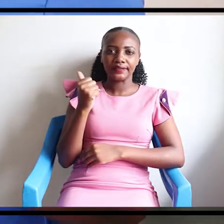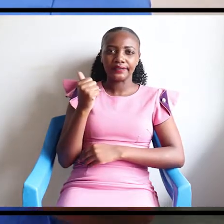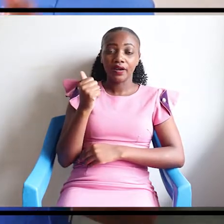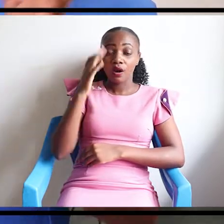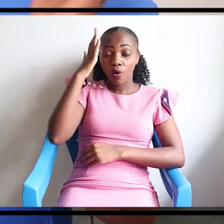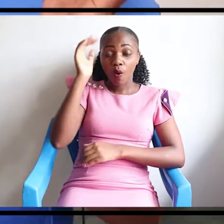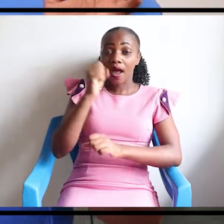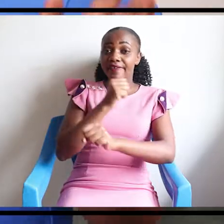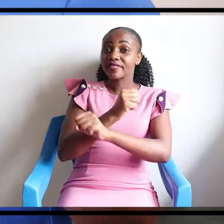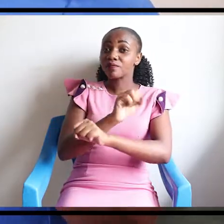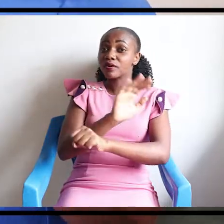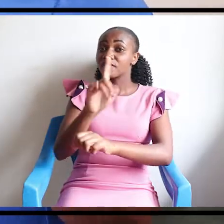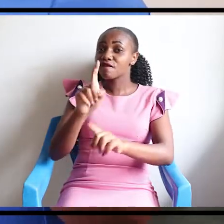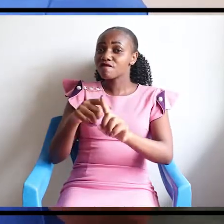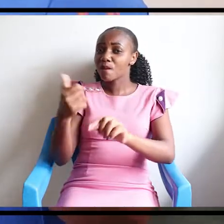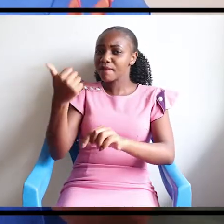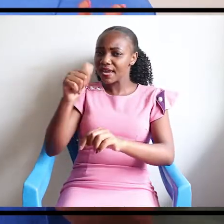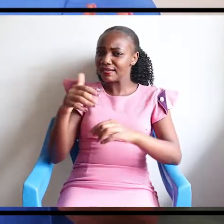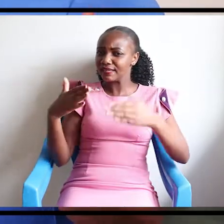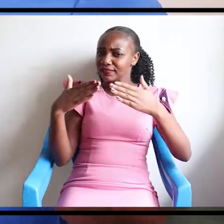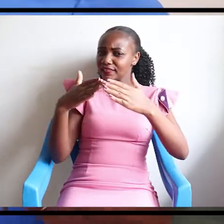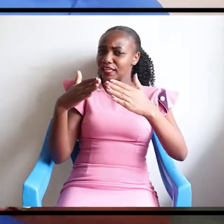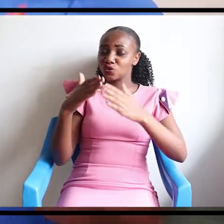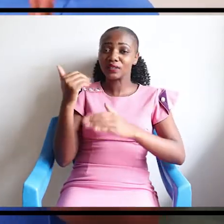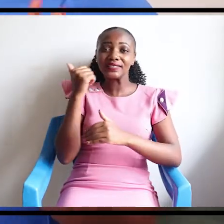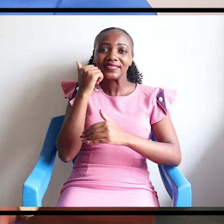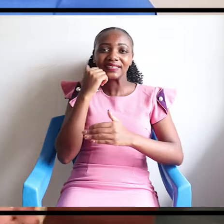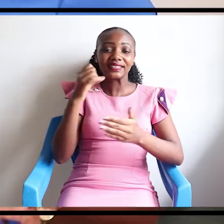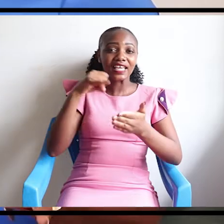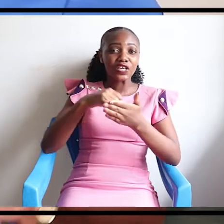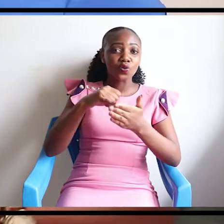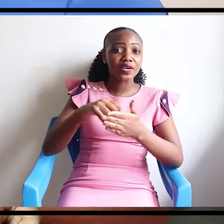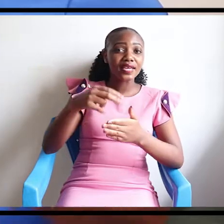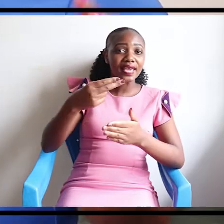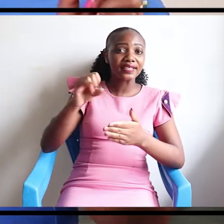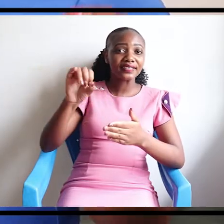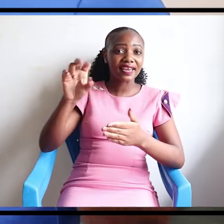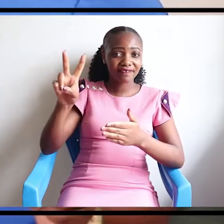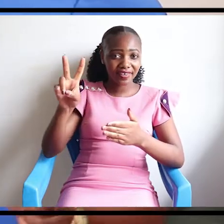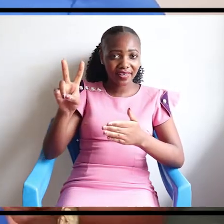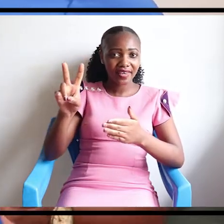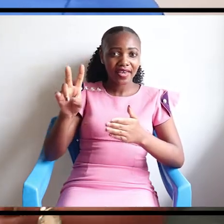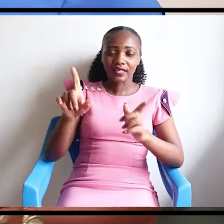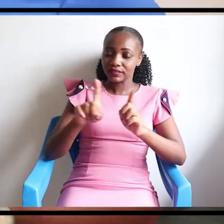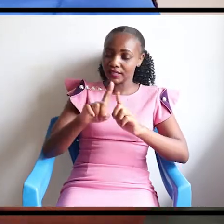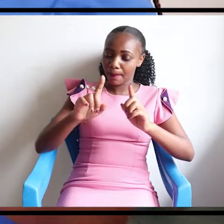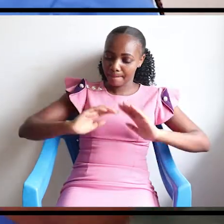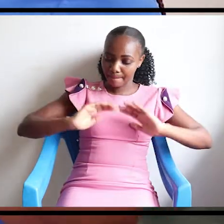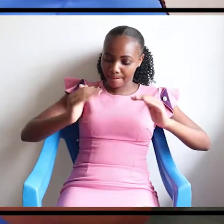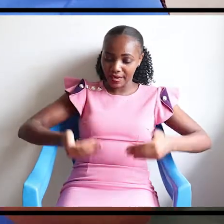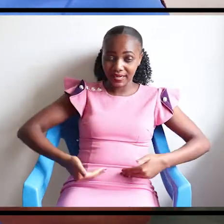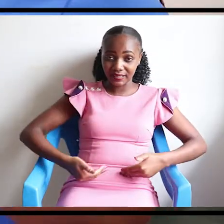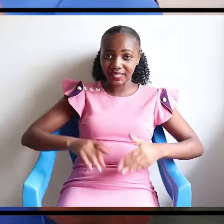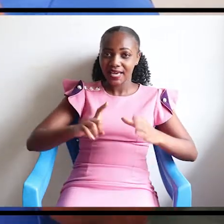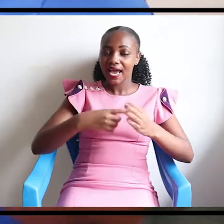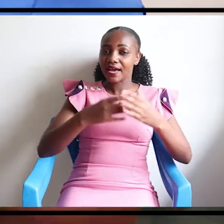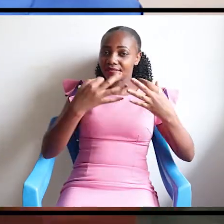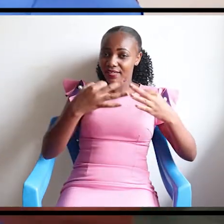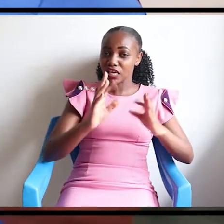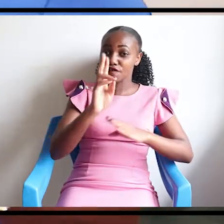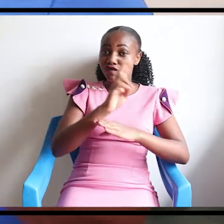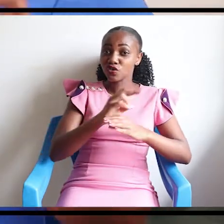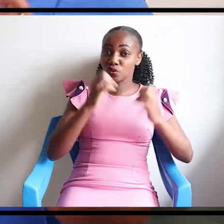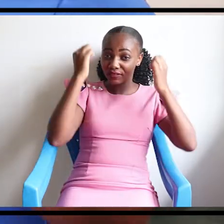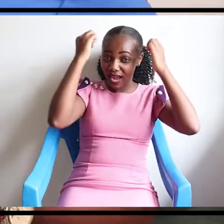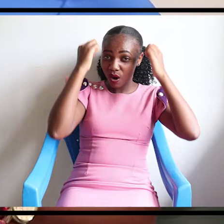will prevent you from any sexually transmitted diseases, including HIV, as well as pregnancy. And if a condom is used